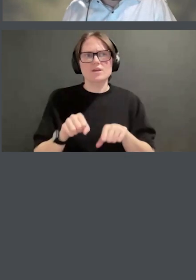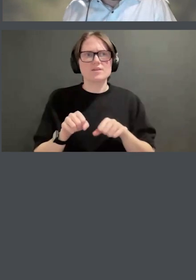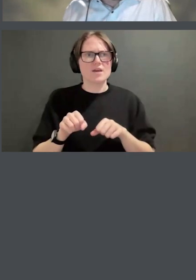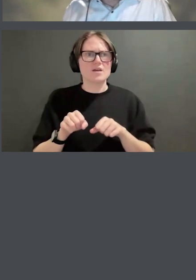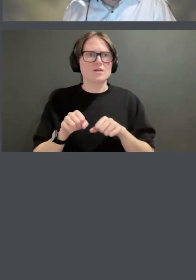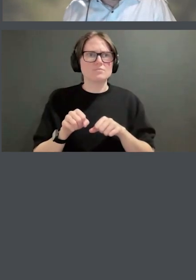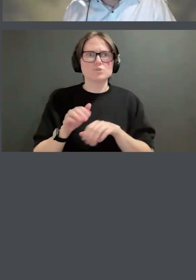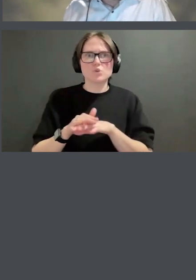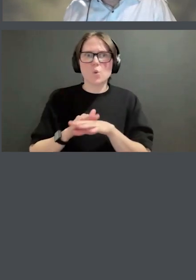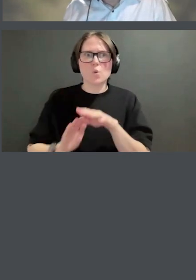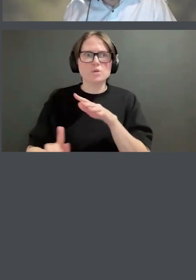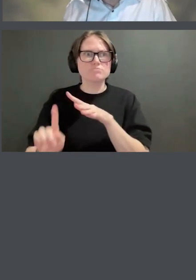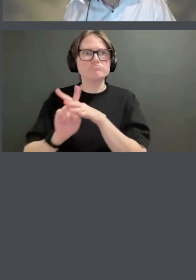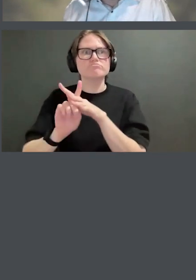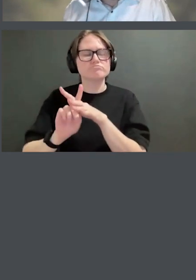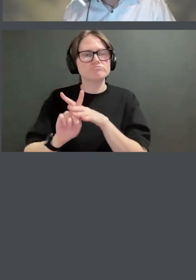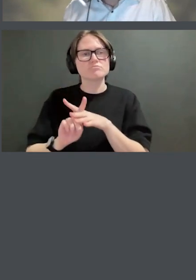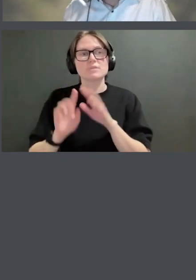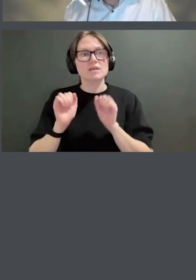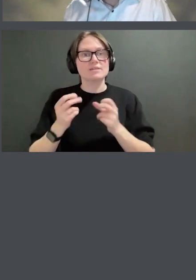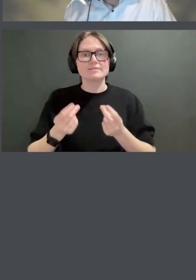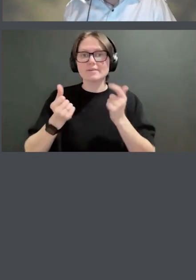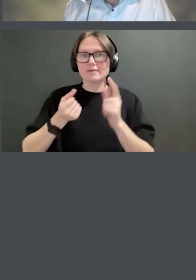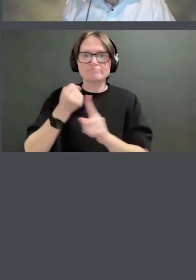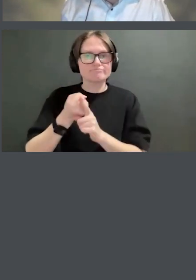time. It can be sudden.